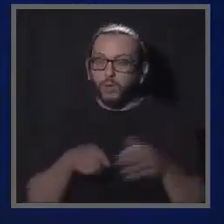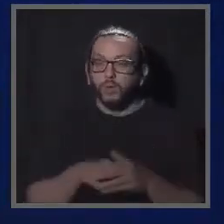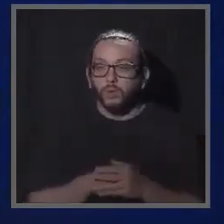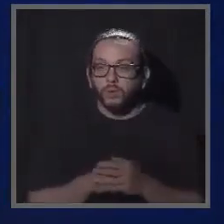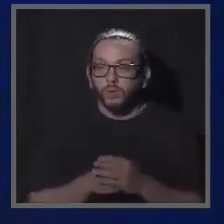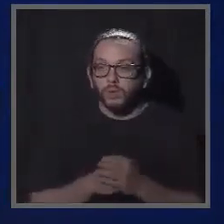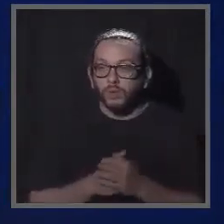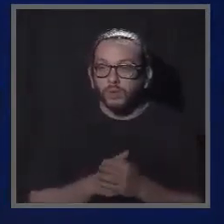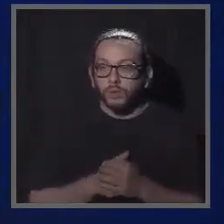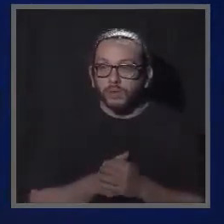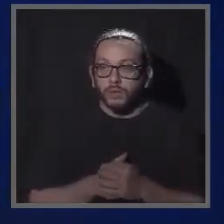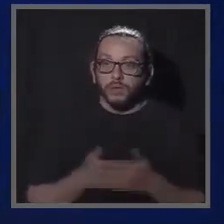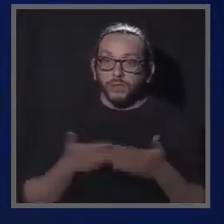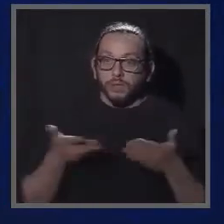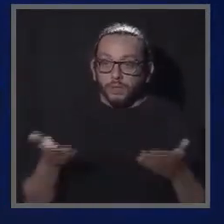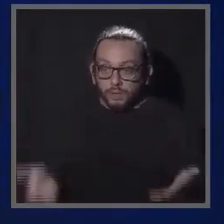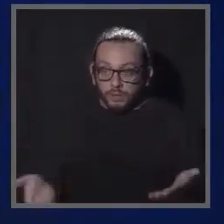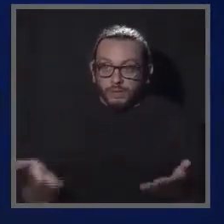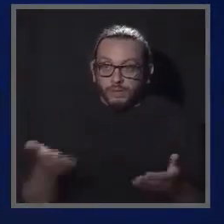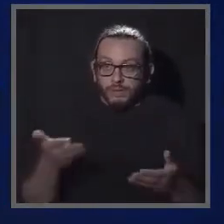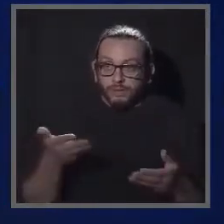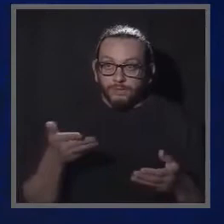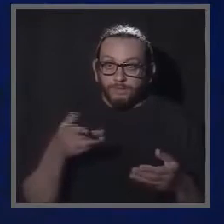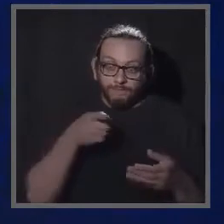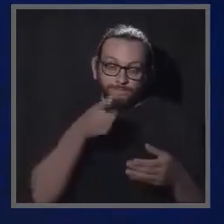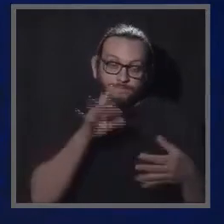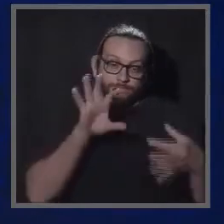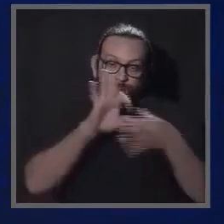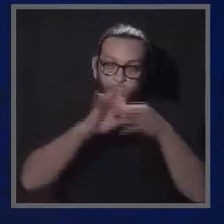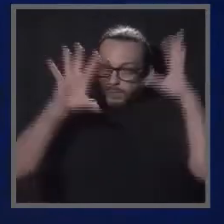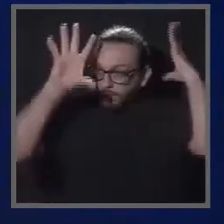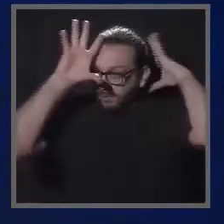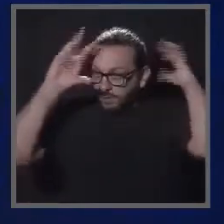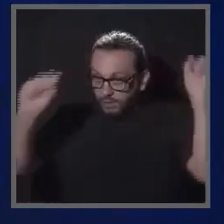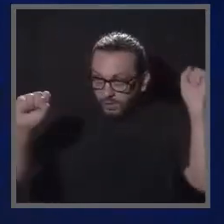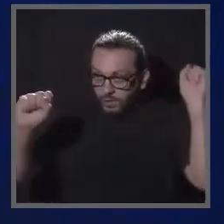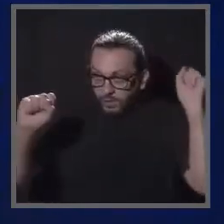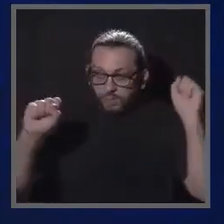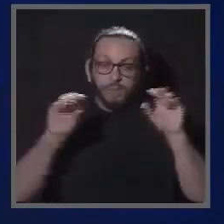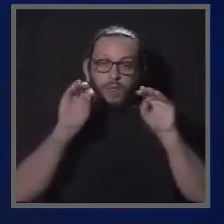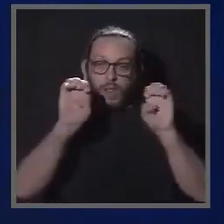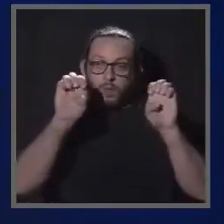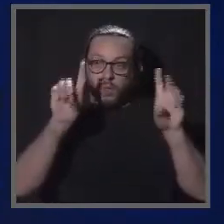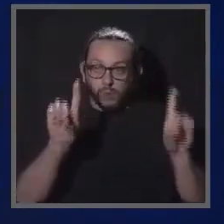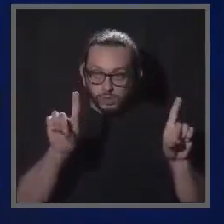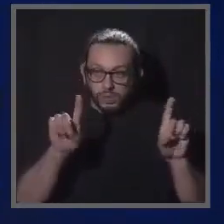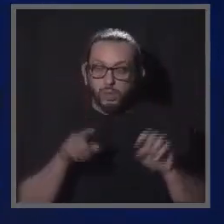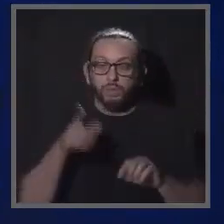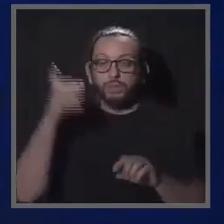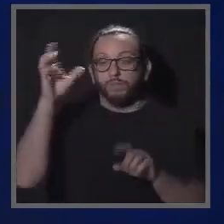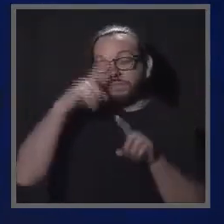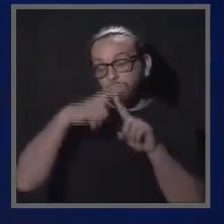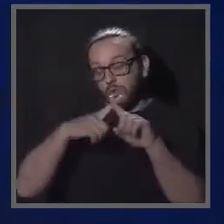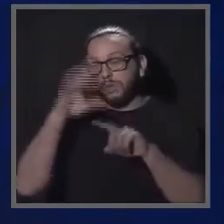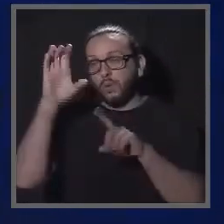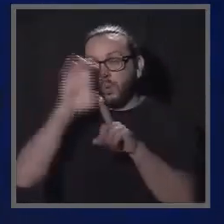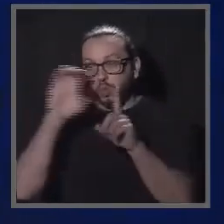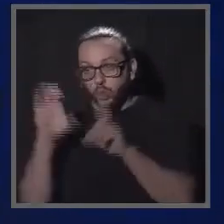task force of the Ministry of Education and Culture, to build up